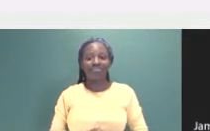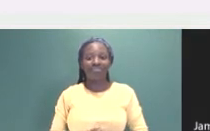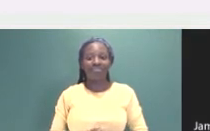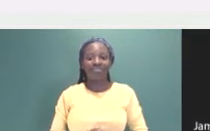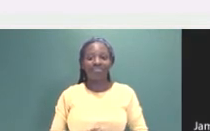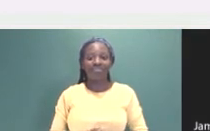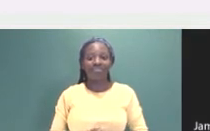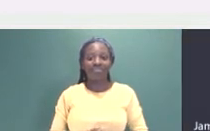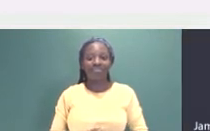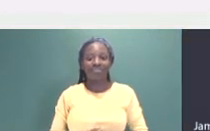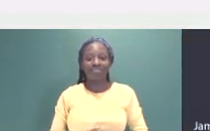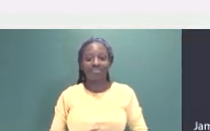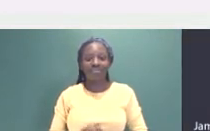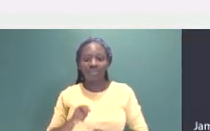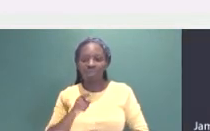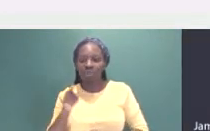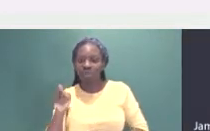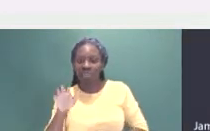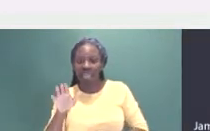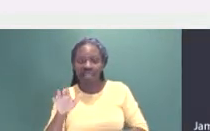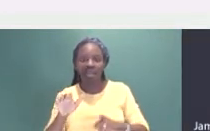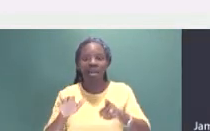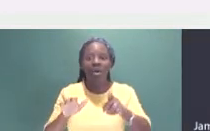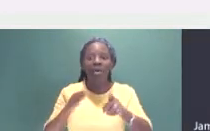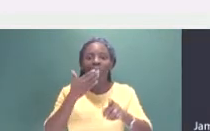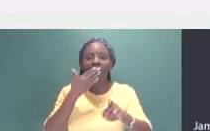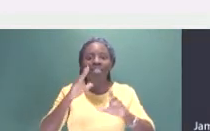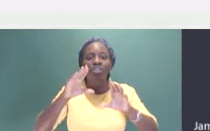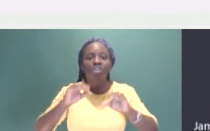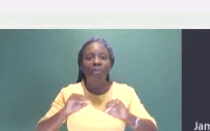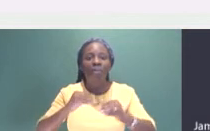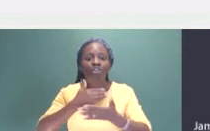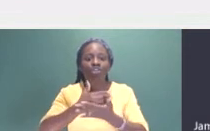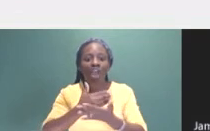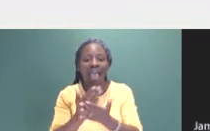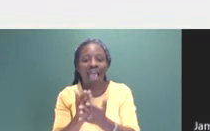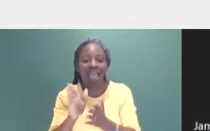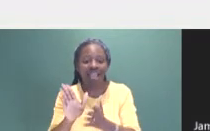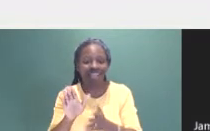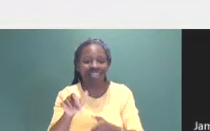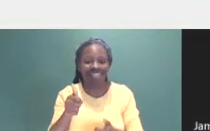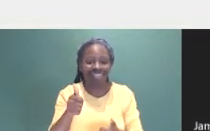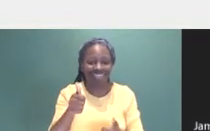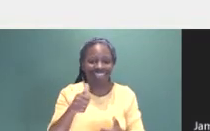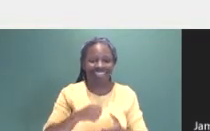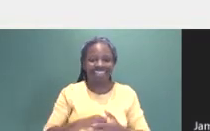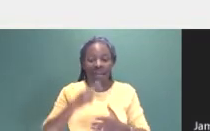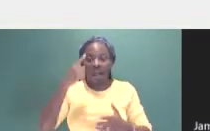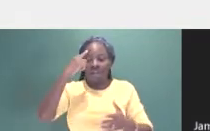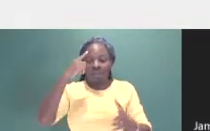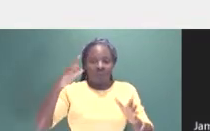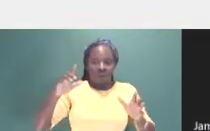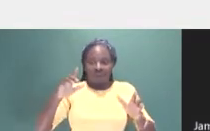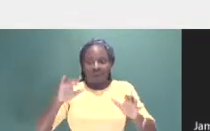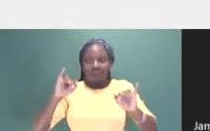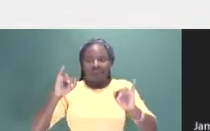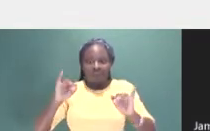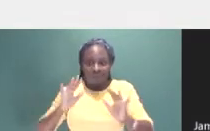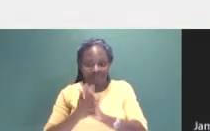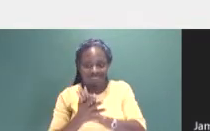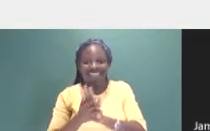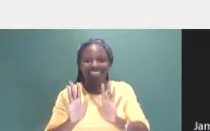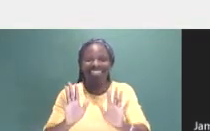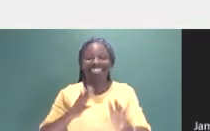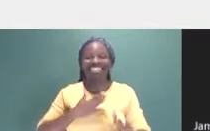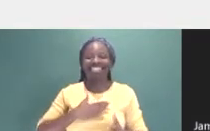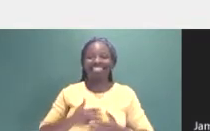are you still there? If you stop sharing, Mary. Yes, I thought I had. Wait a minute. I thought for a horrible moment I'd close the thing.